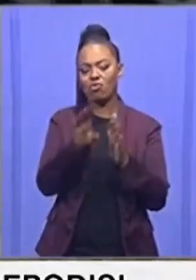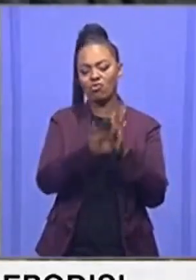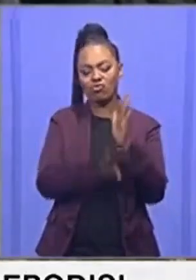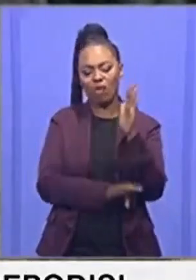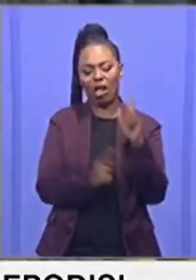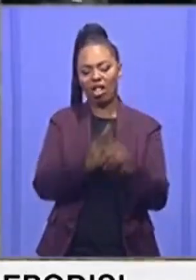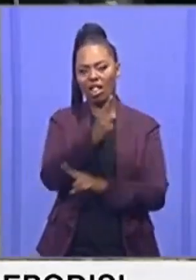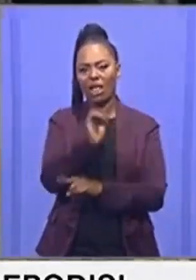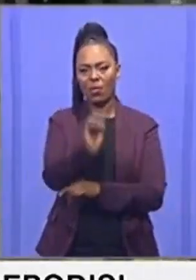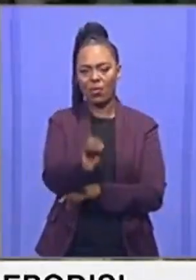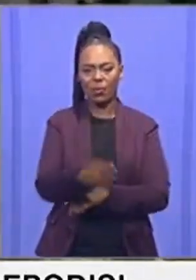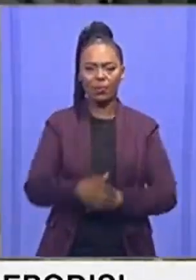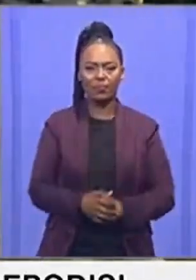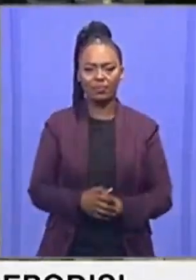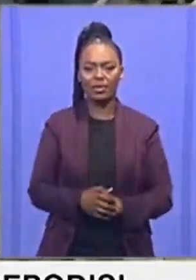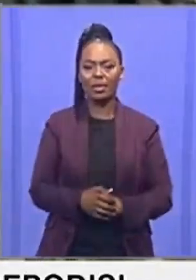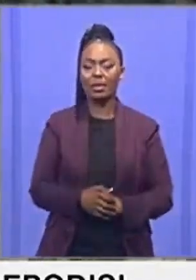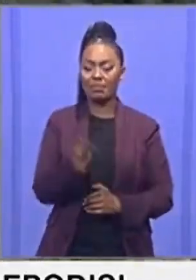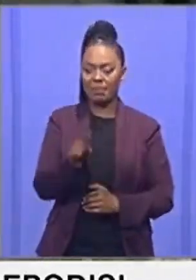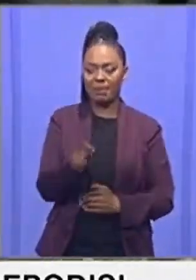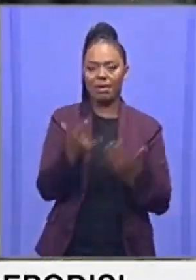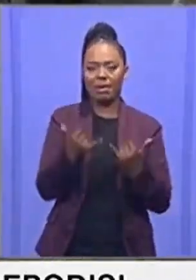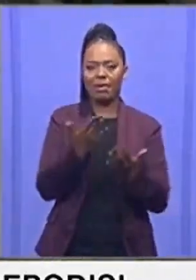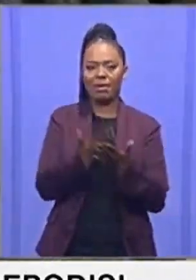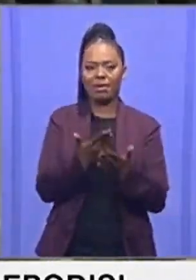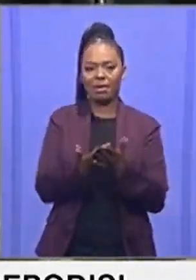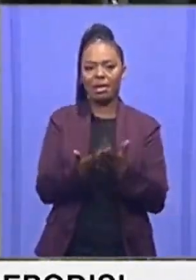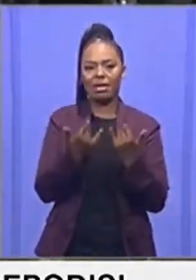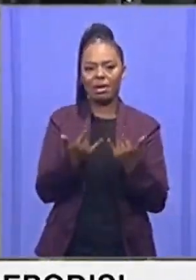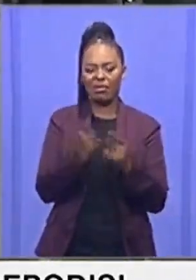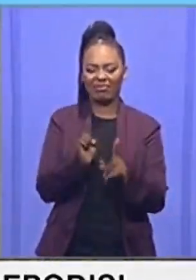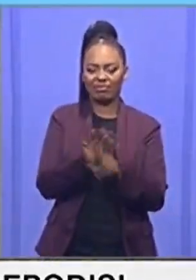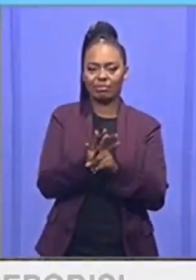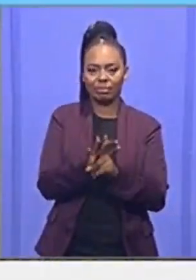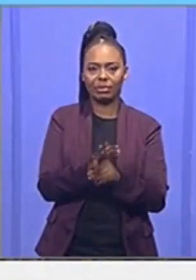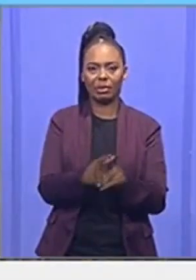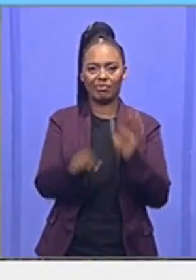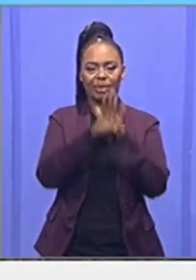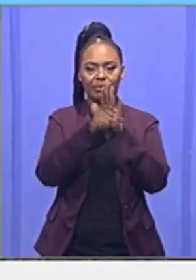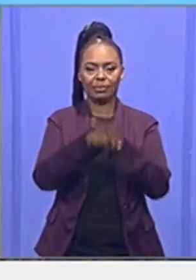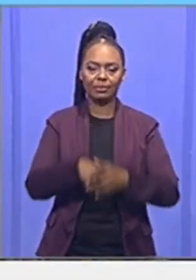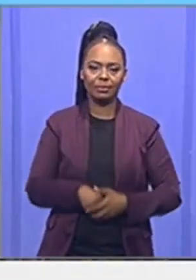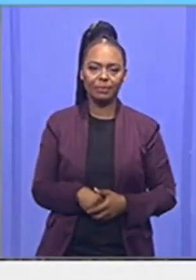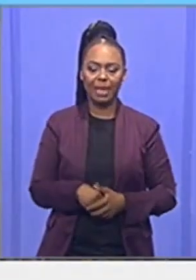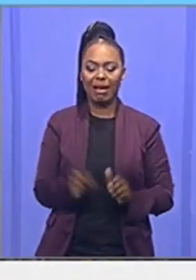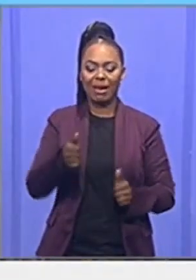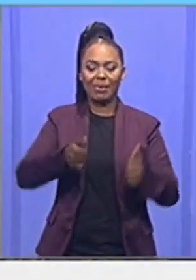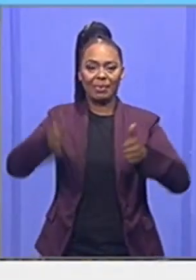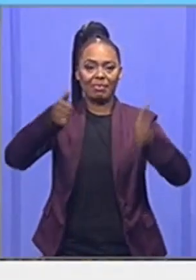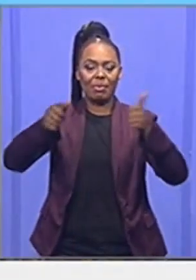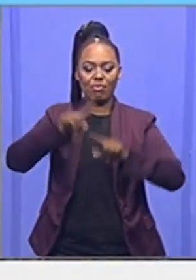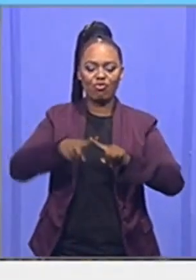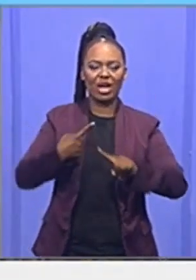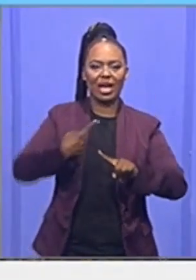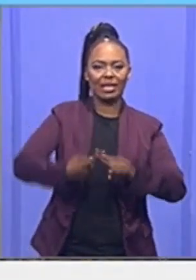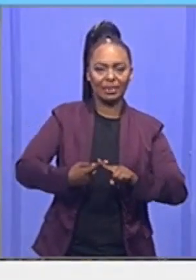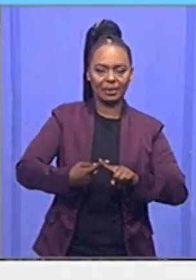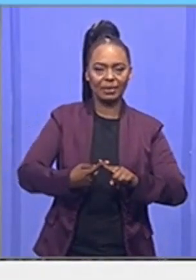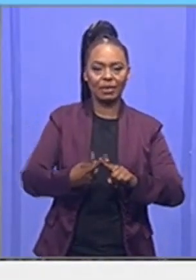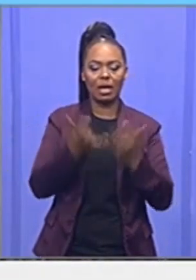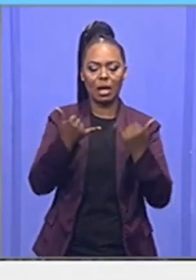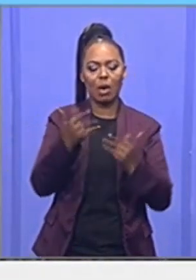mogakoloding wa semolao wa puso go ka nne ga dira gore o gotlhiwe semolao. Even the executive, knowing that a